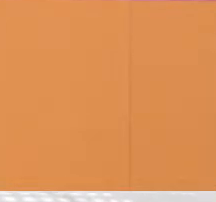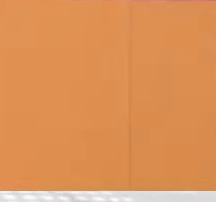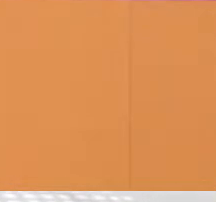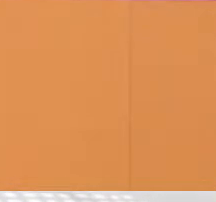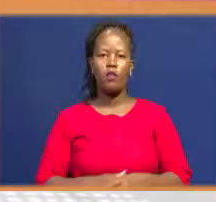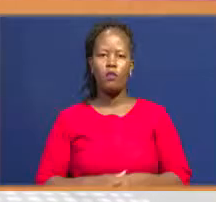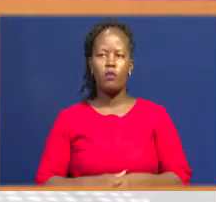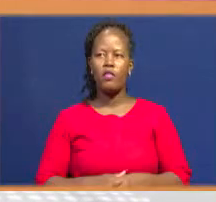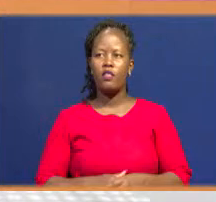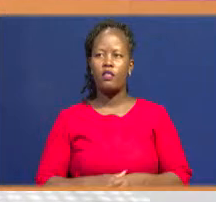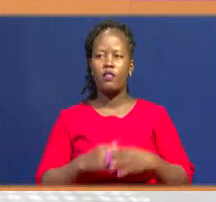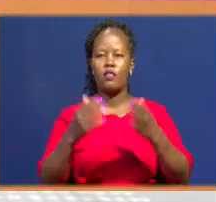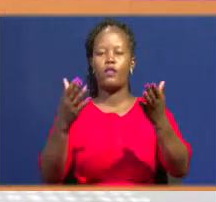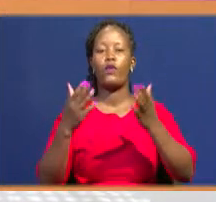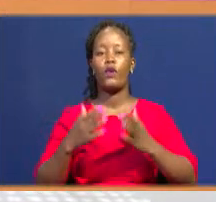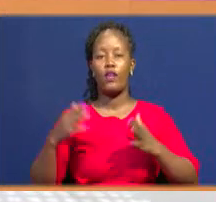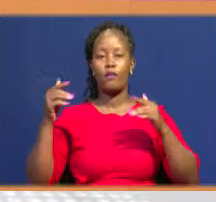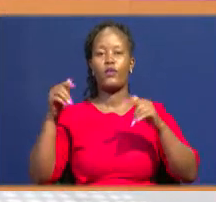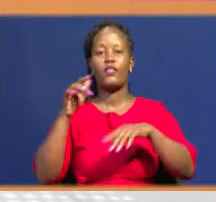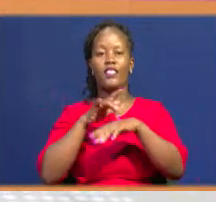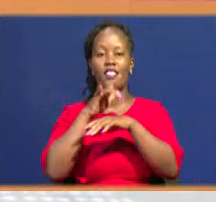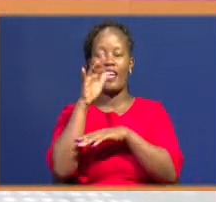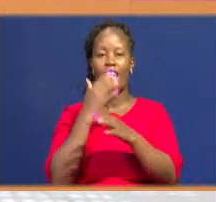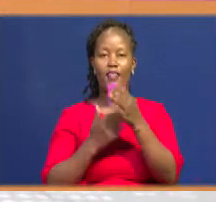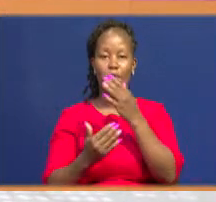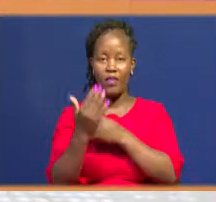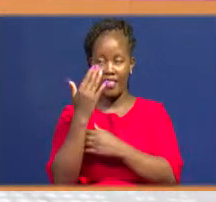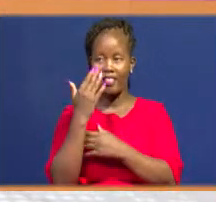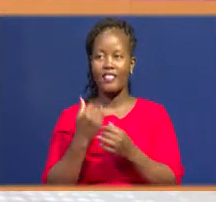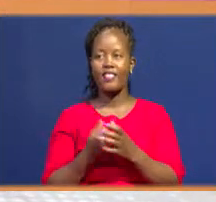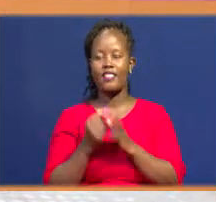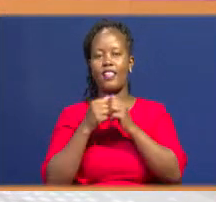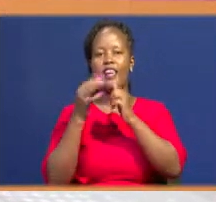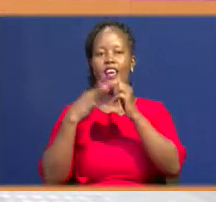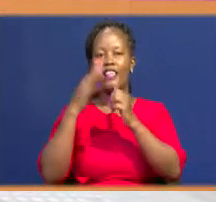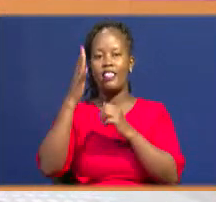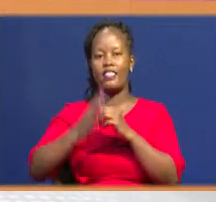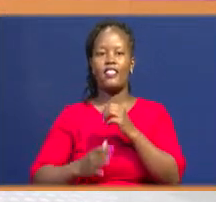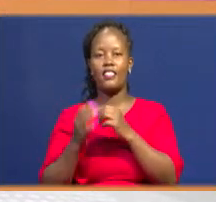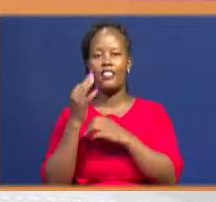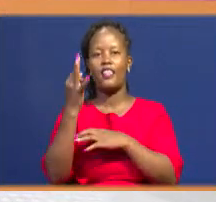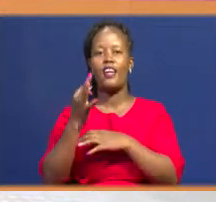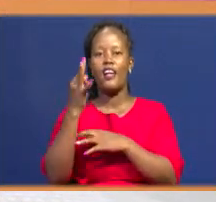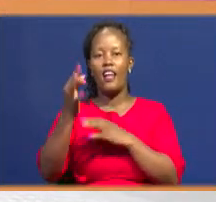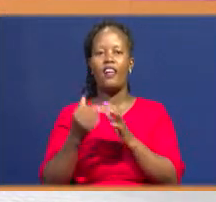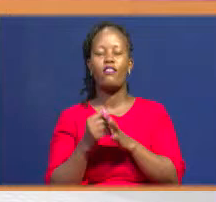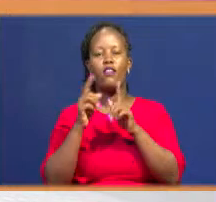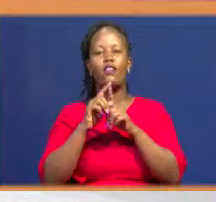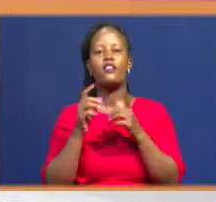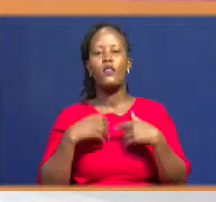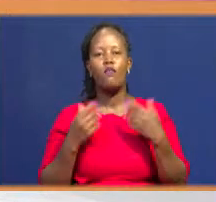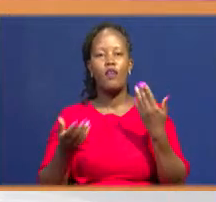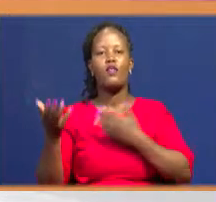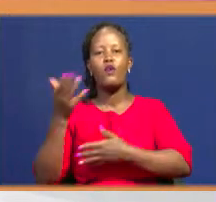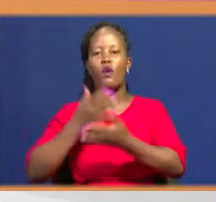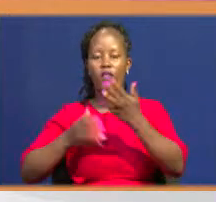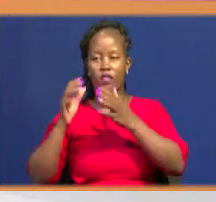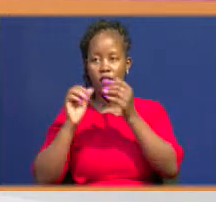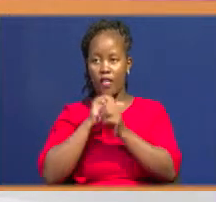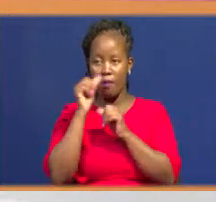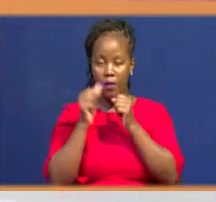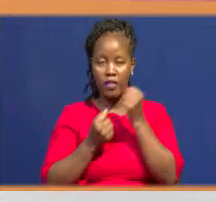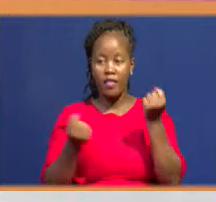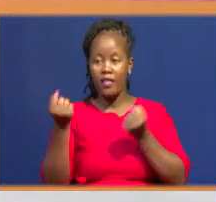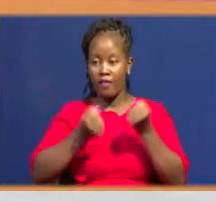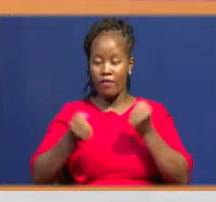Sports Check on this Monday morning, the 18th day of March 2023, and we're having a conversation about the World Rally Championship, and